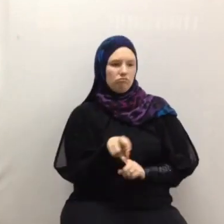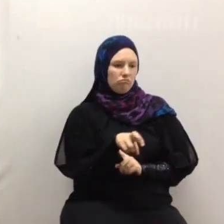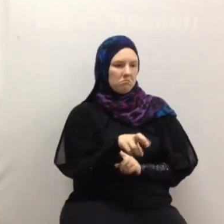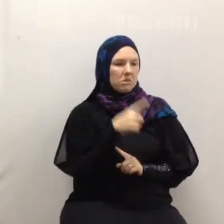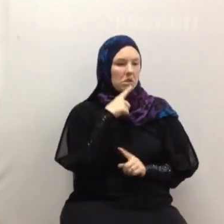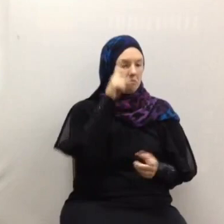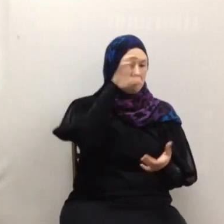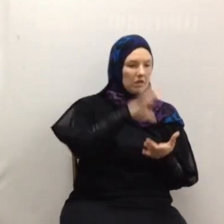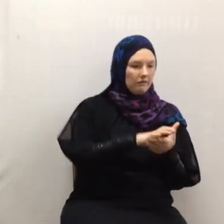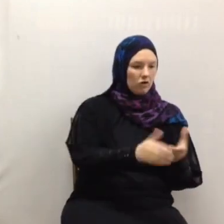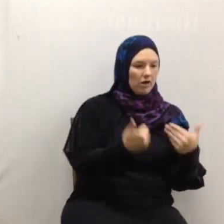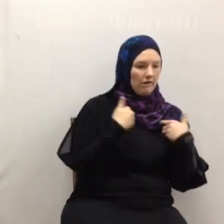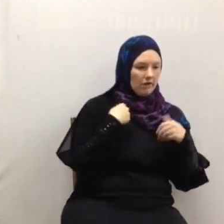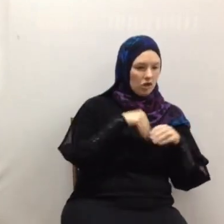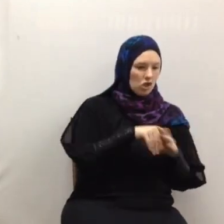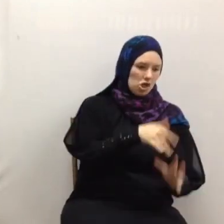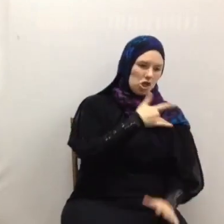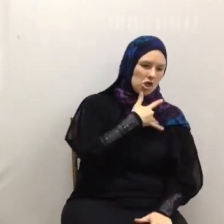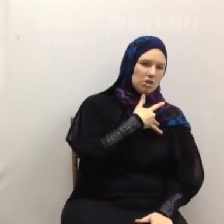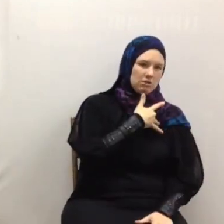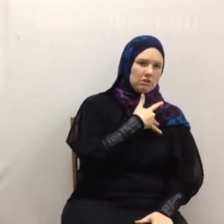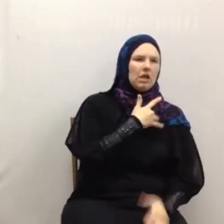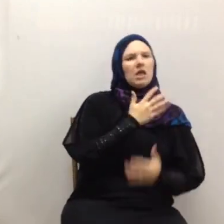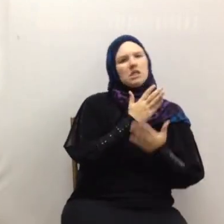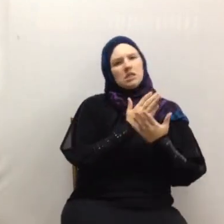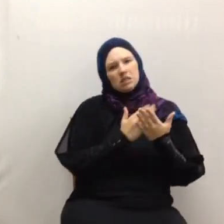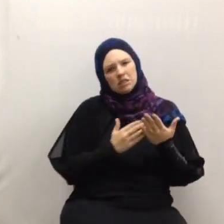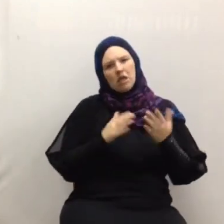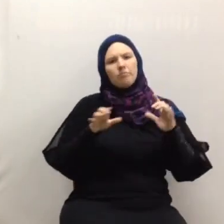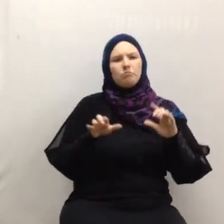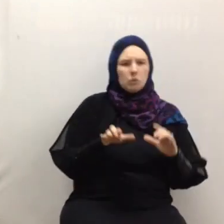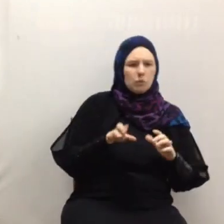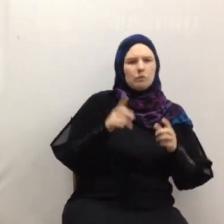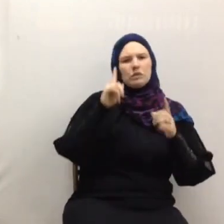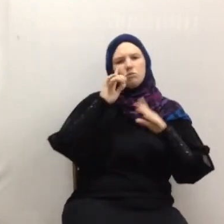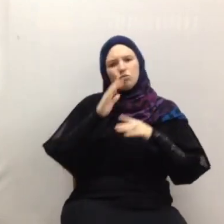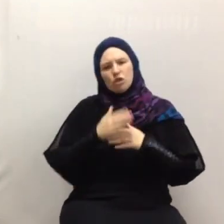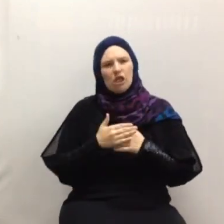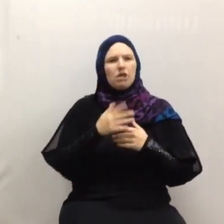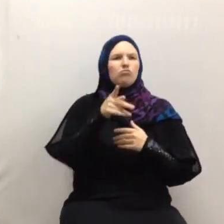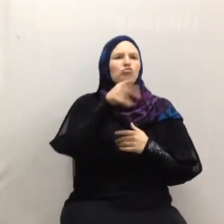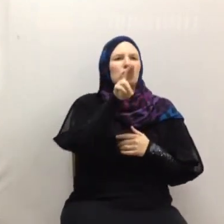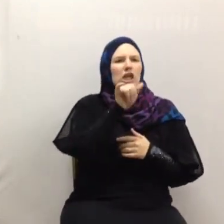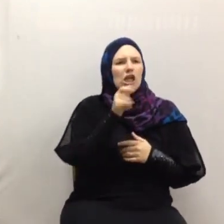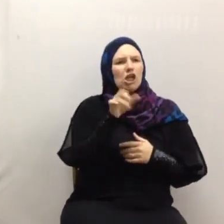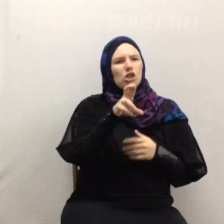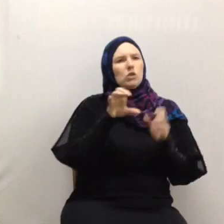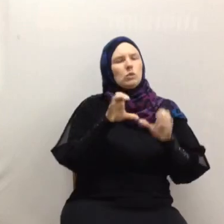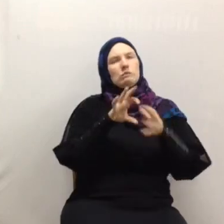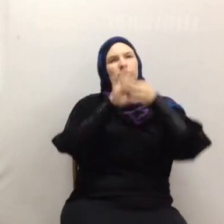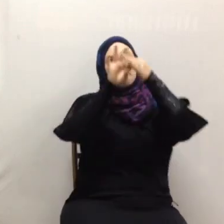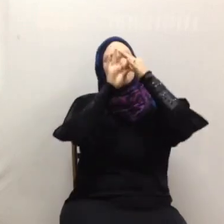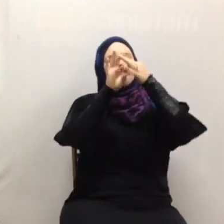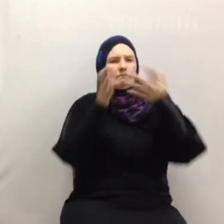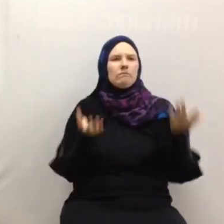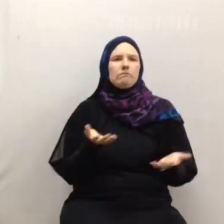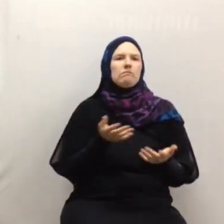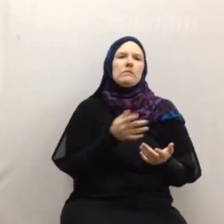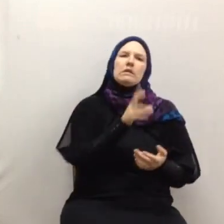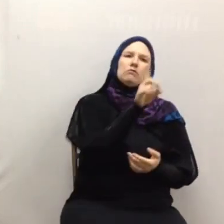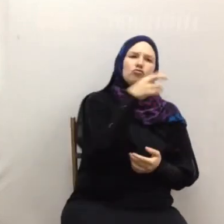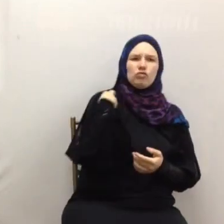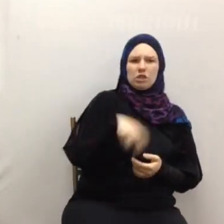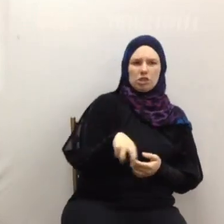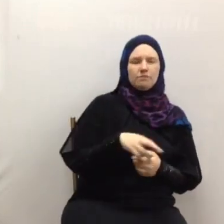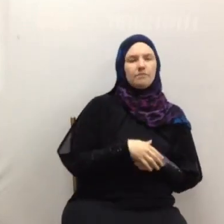some supplications or prayers that you do between you and Allah. So what is deen